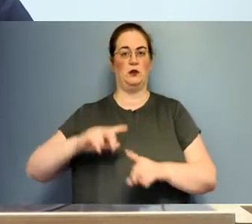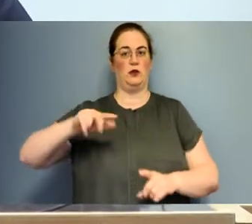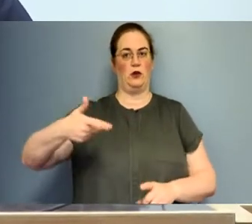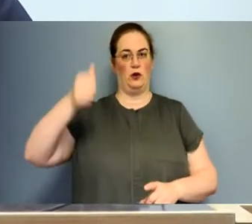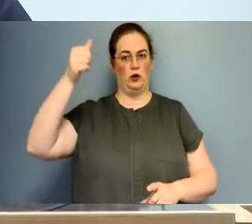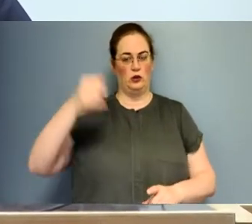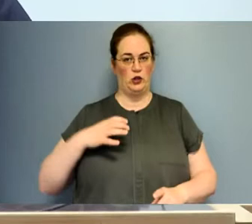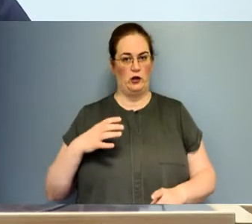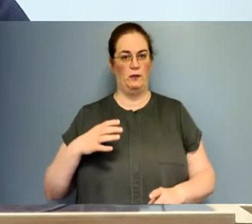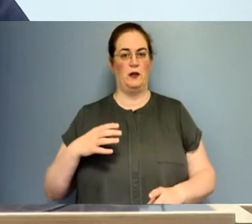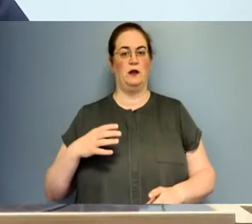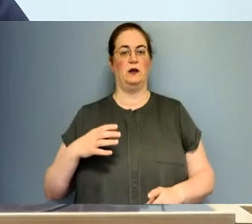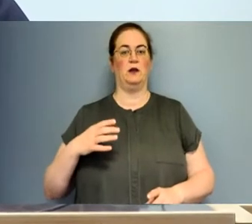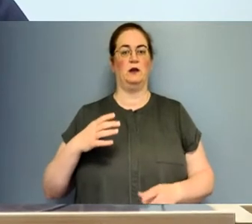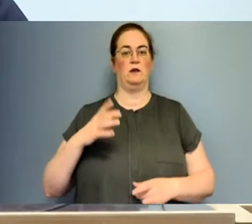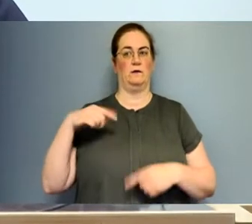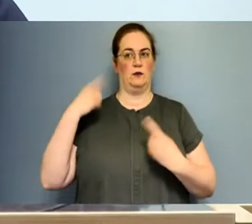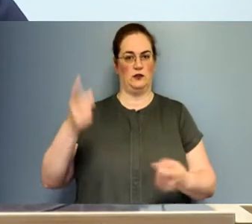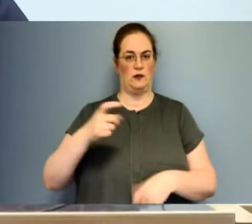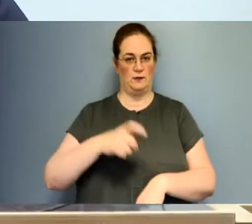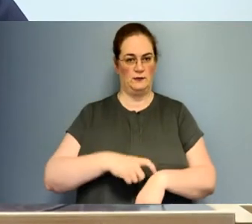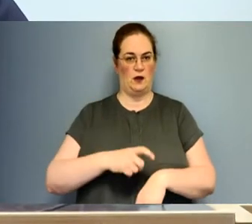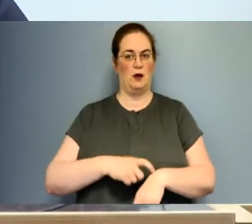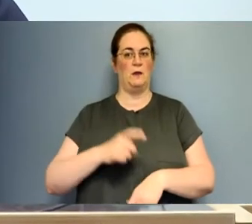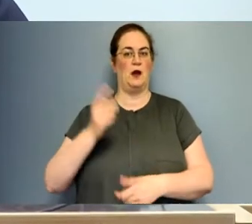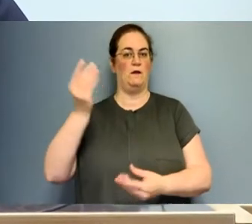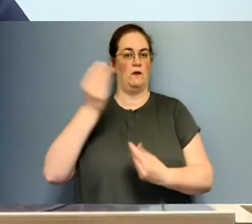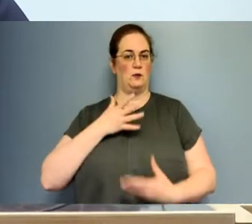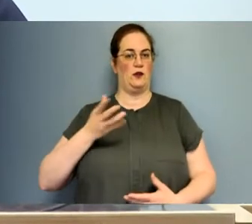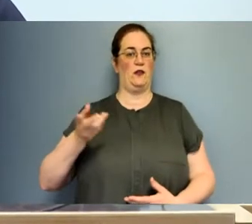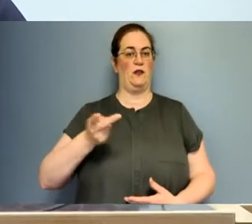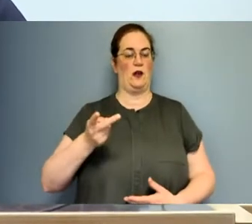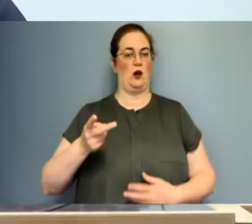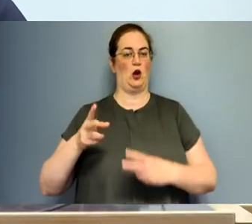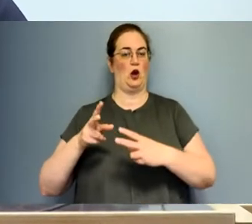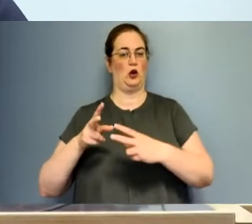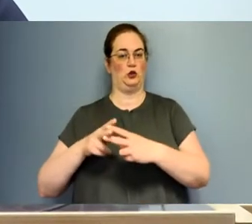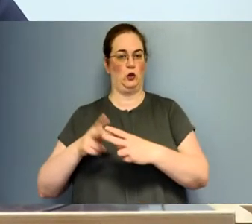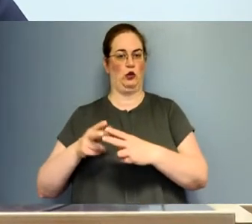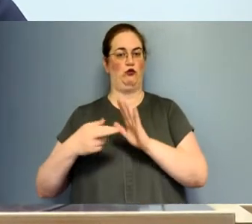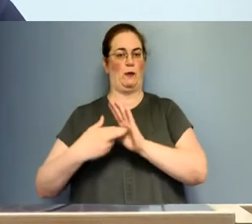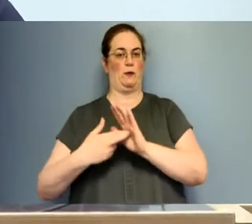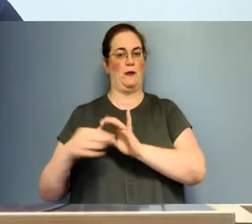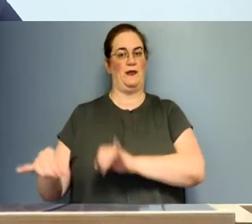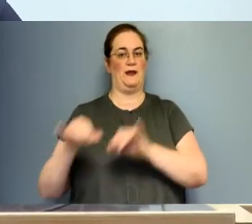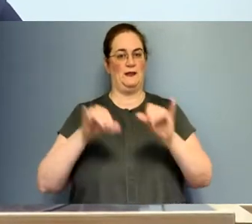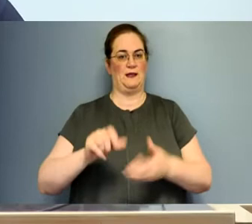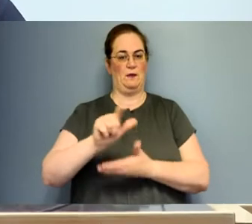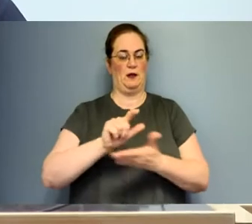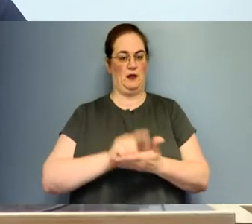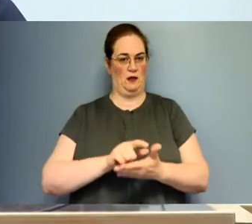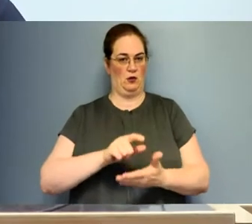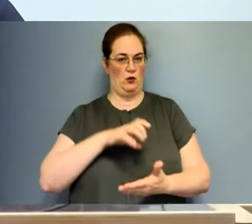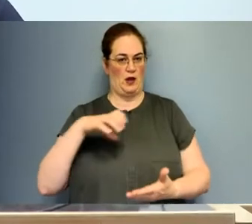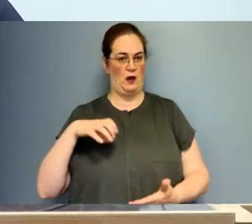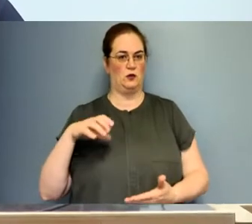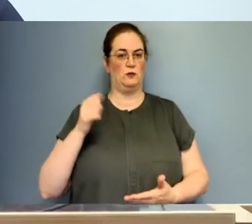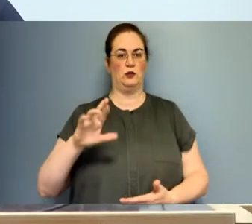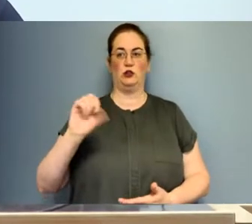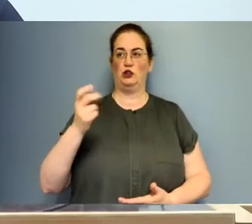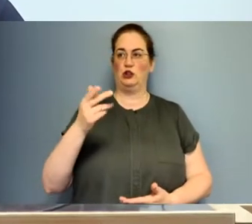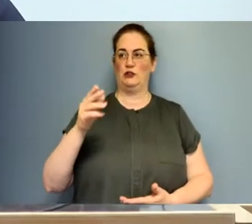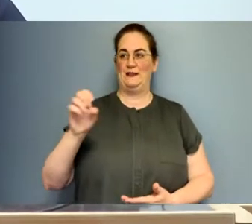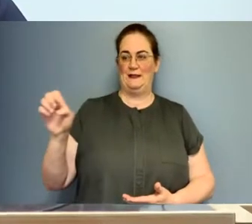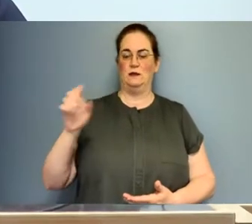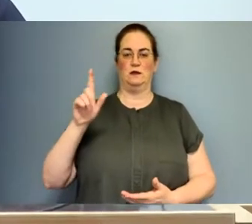gentleman for some time have informed us that they are jointly represented by the same legal counsel, Mr. Schnee, who's been representing him in a bunch of